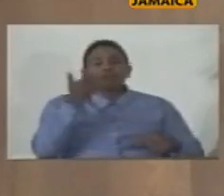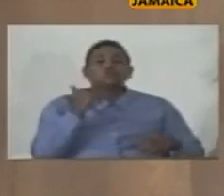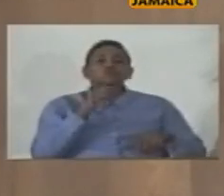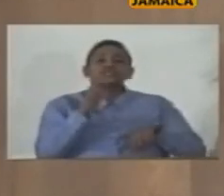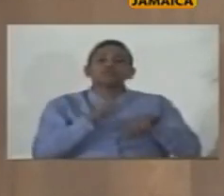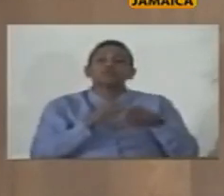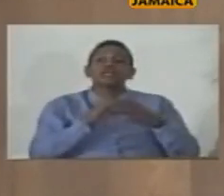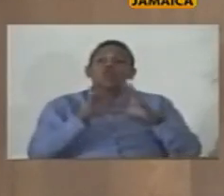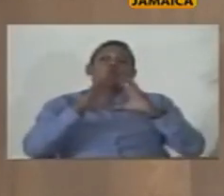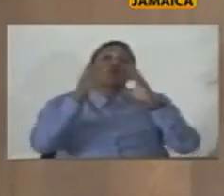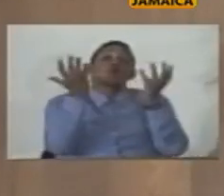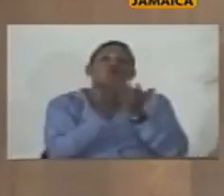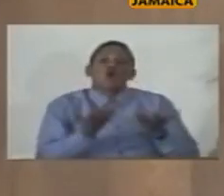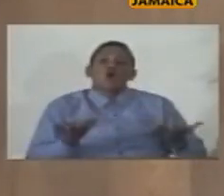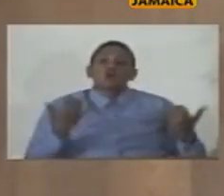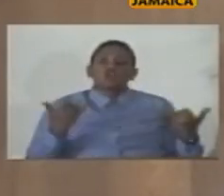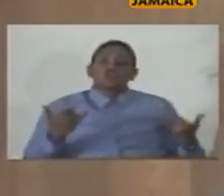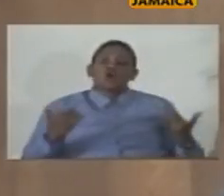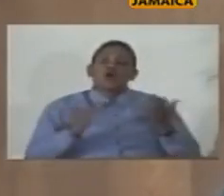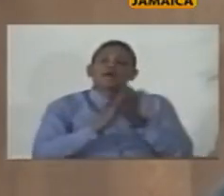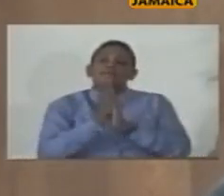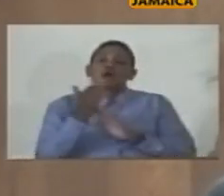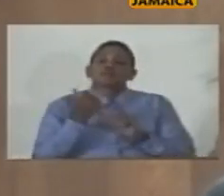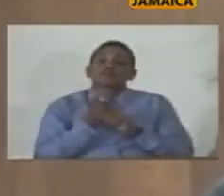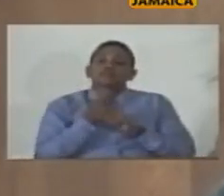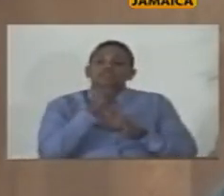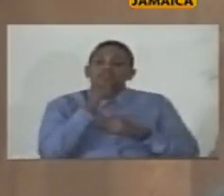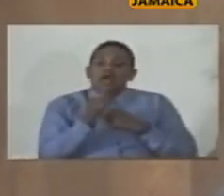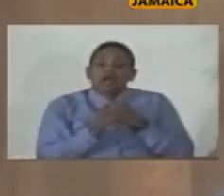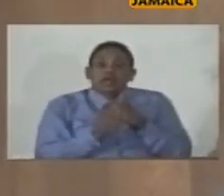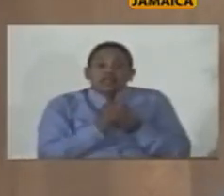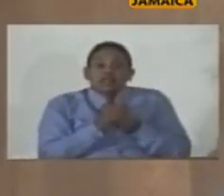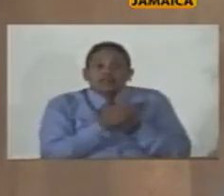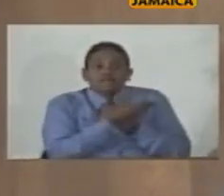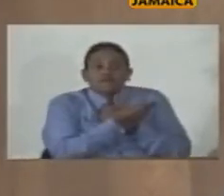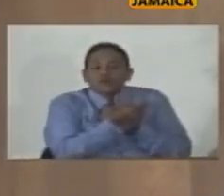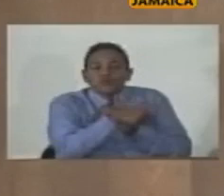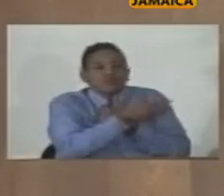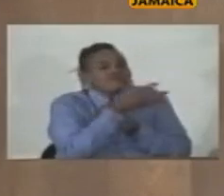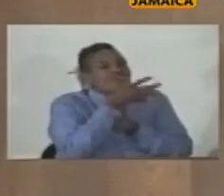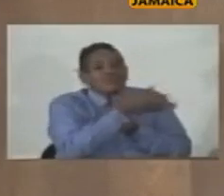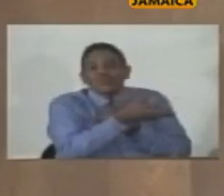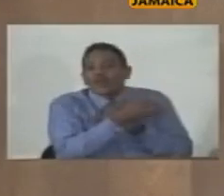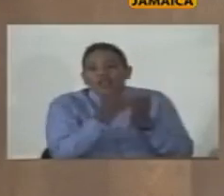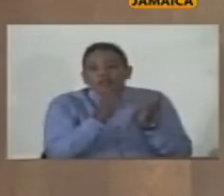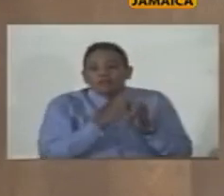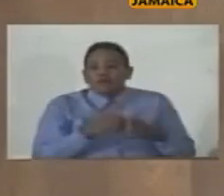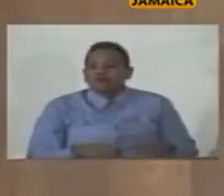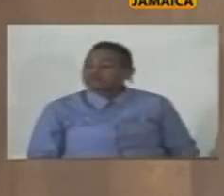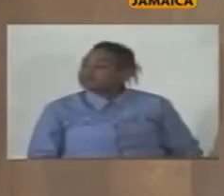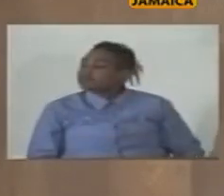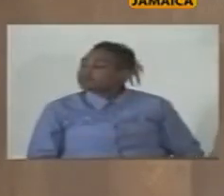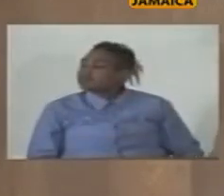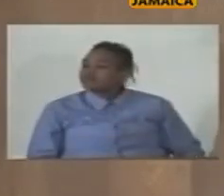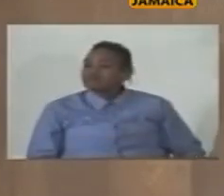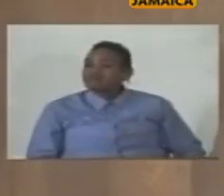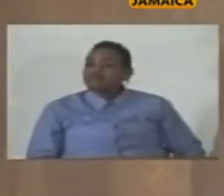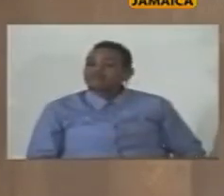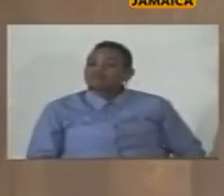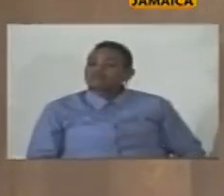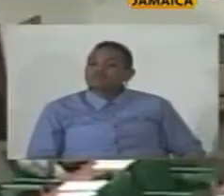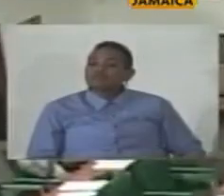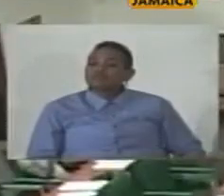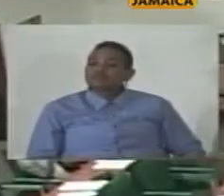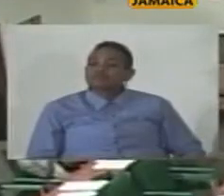the world. This is now becoming an endangered species. As the lands have been mined out.